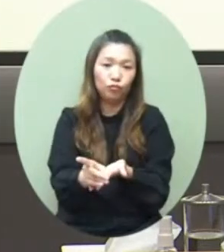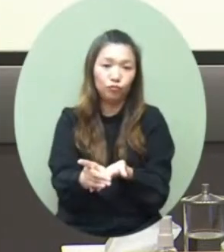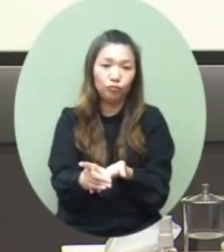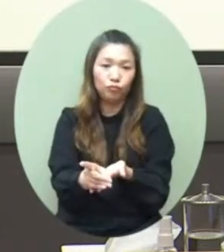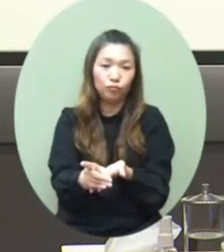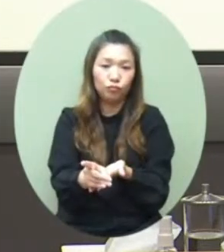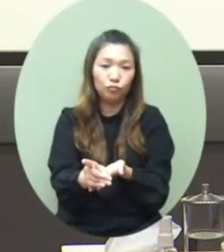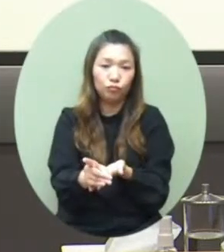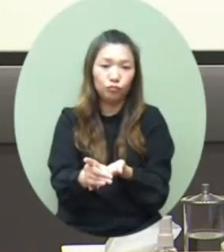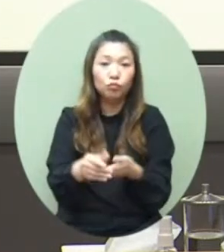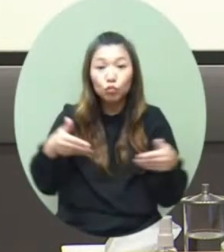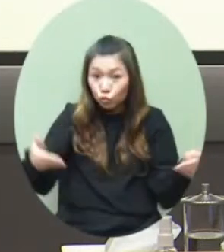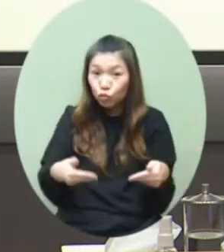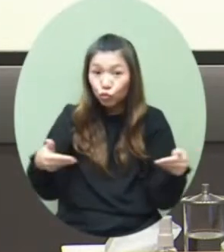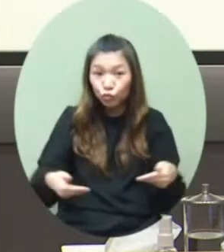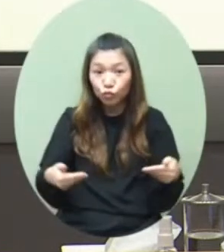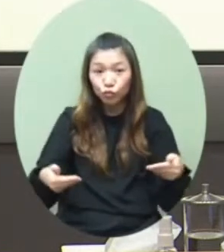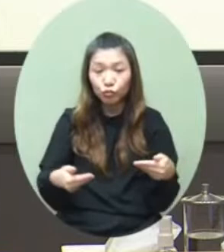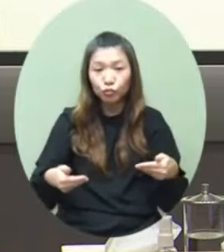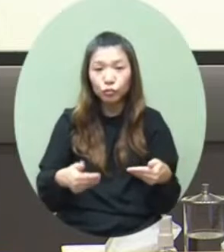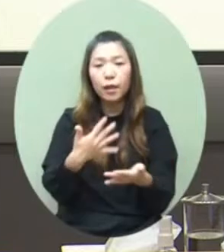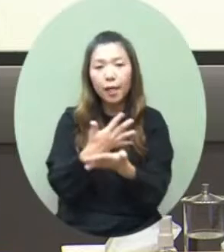design